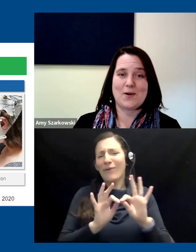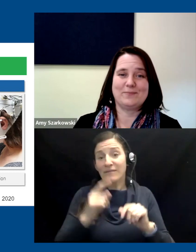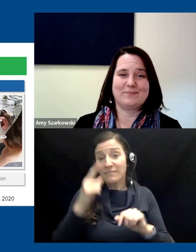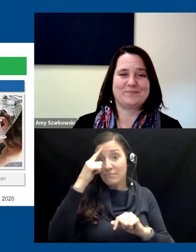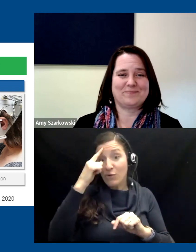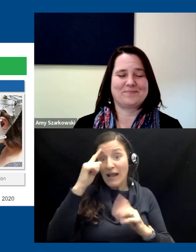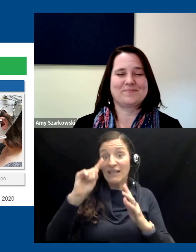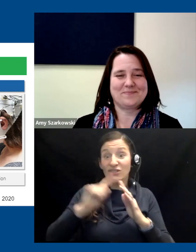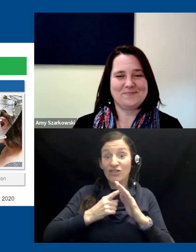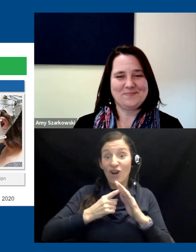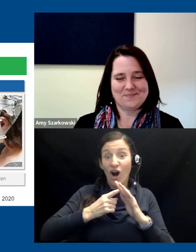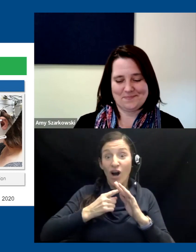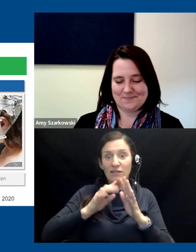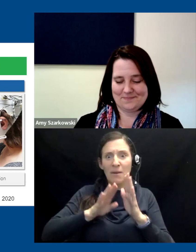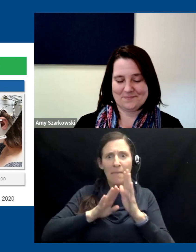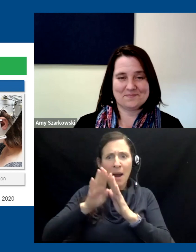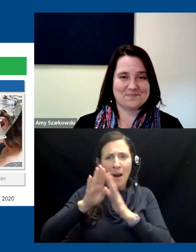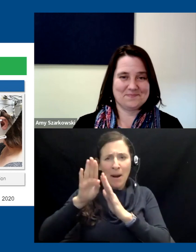from day one.